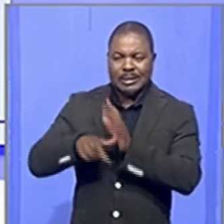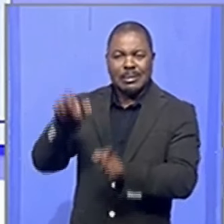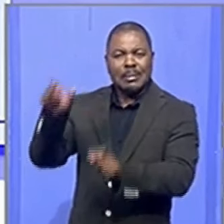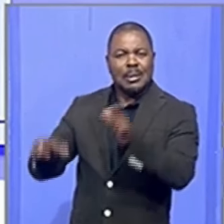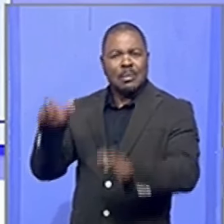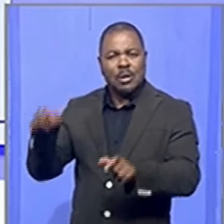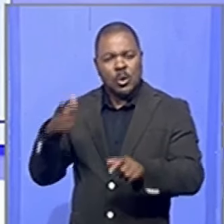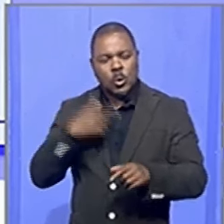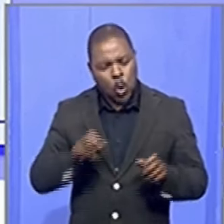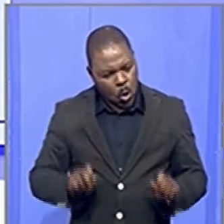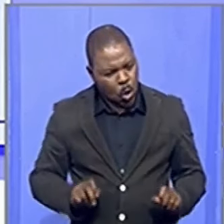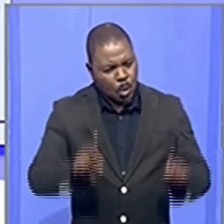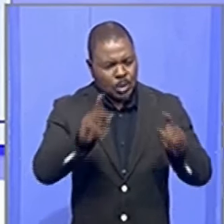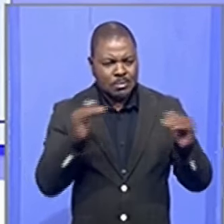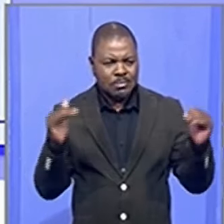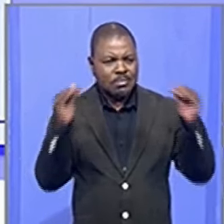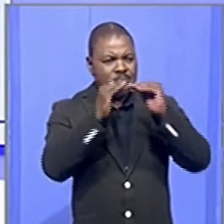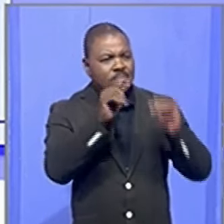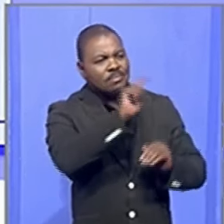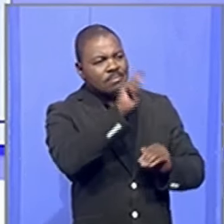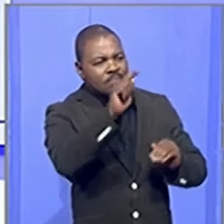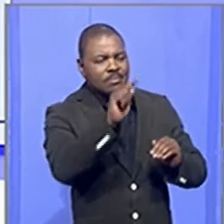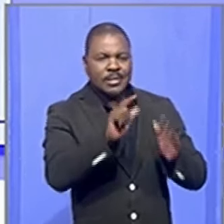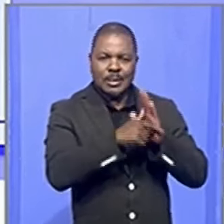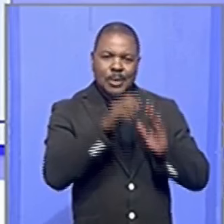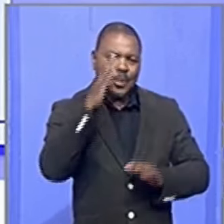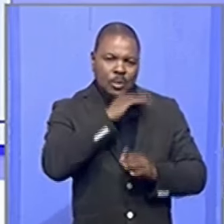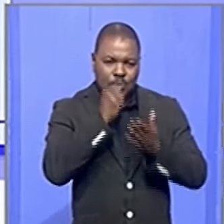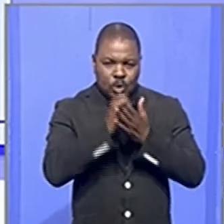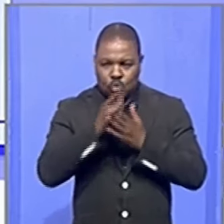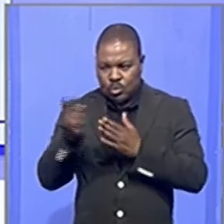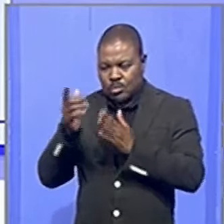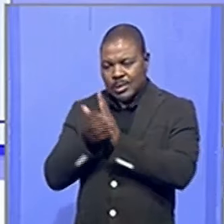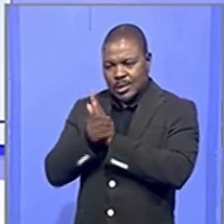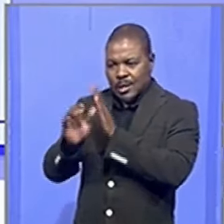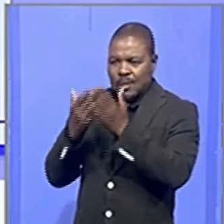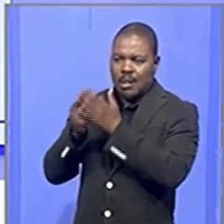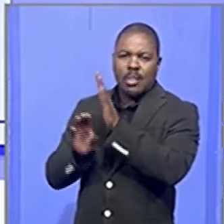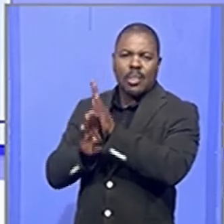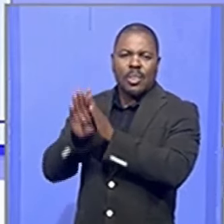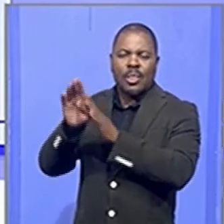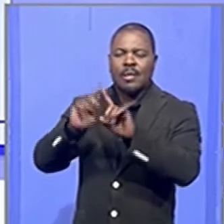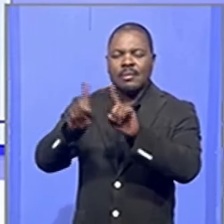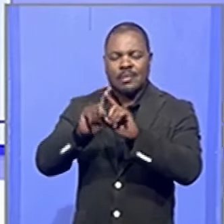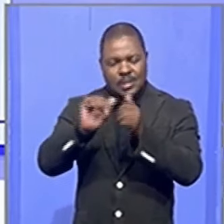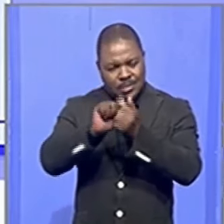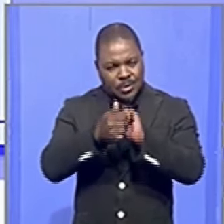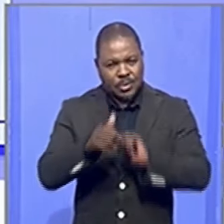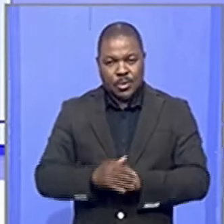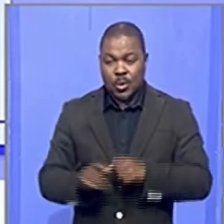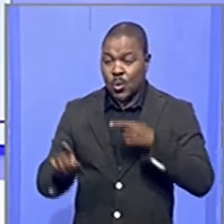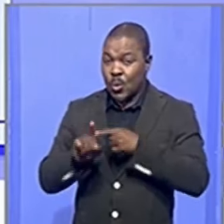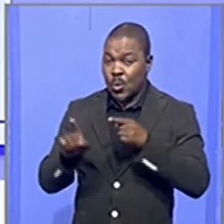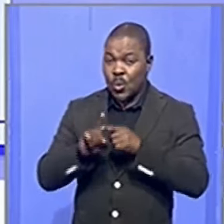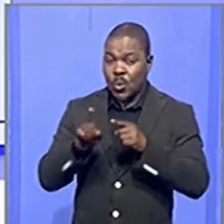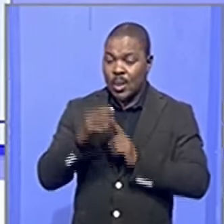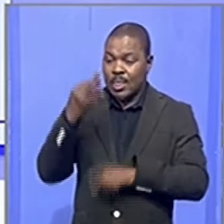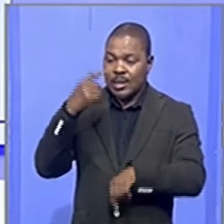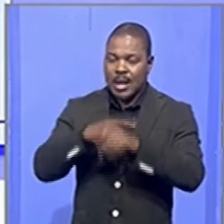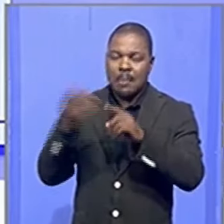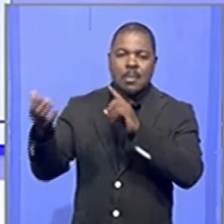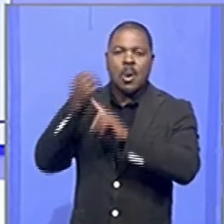ba hwetše menyetla yeo e lekanago go tšwetša talente le bokgoni bja bona dipapading tšeo di fapafapanego. Nkgoti ye ya magamararo ya